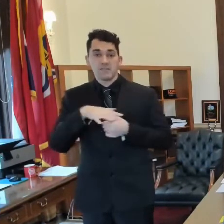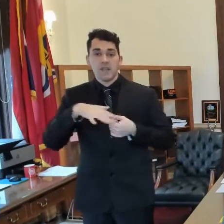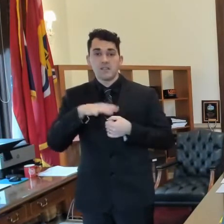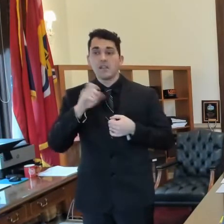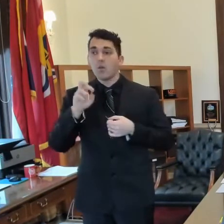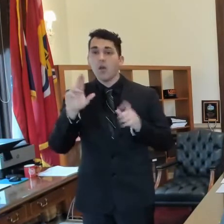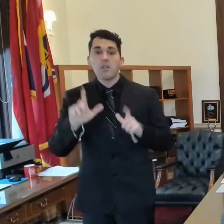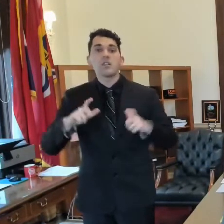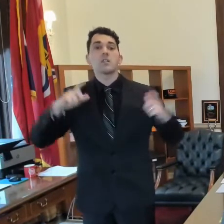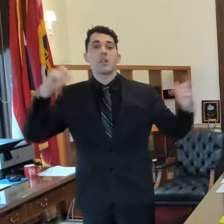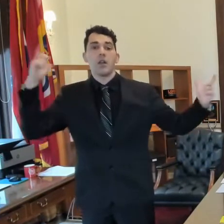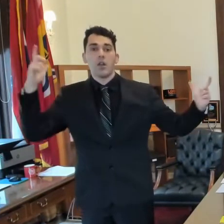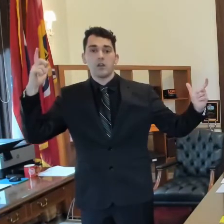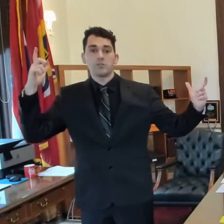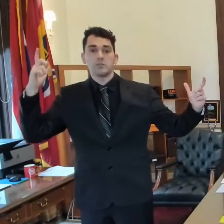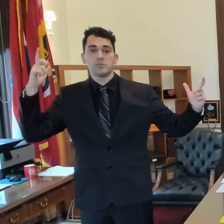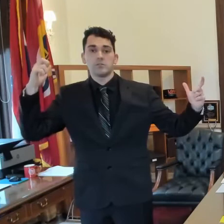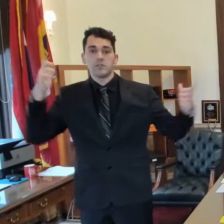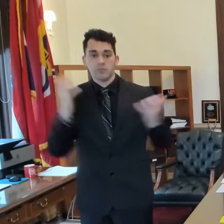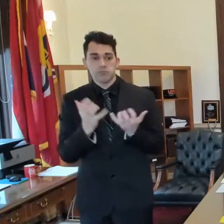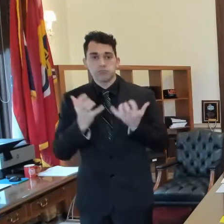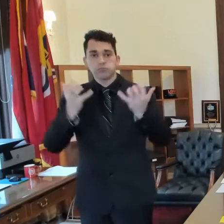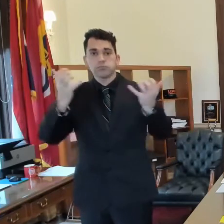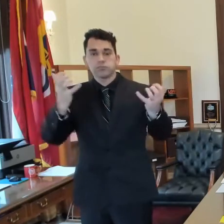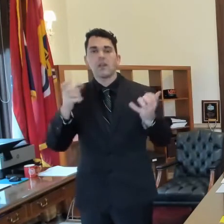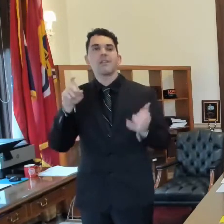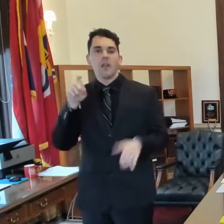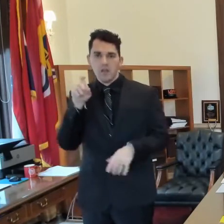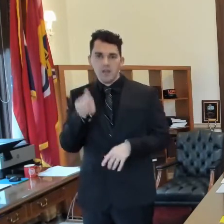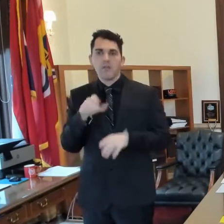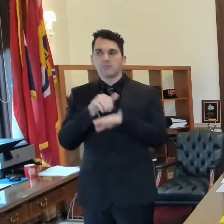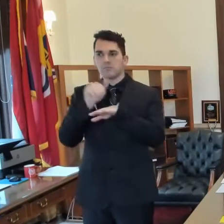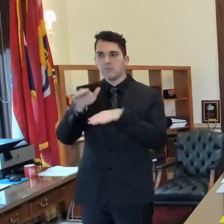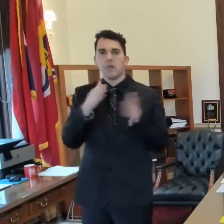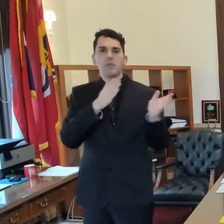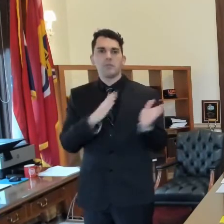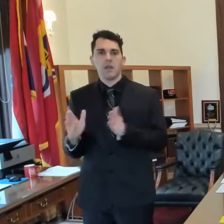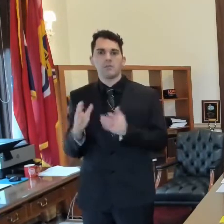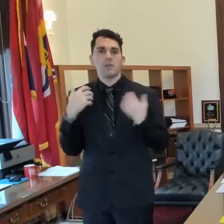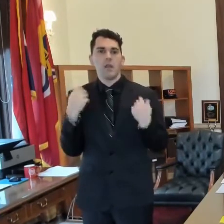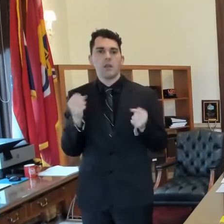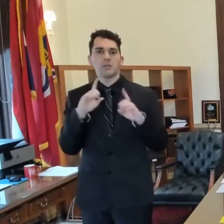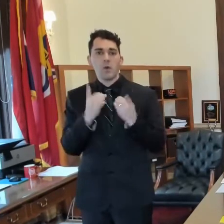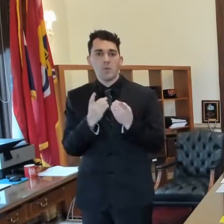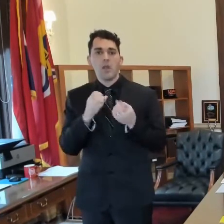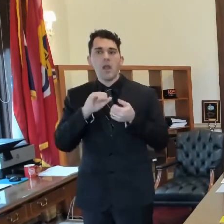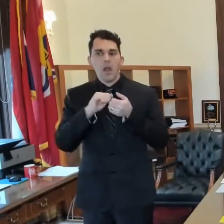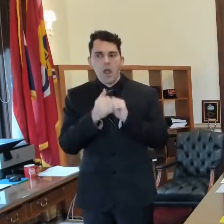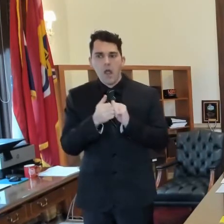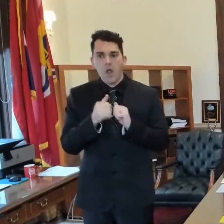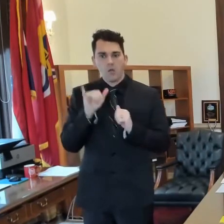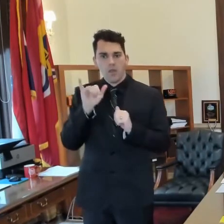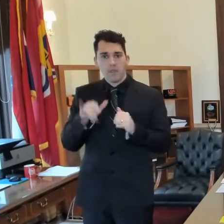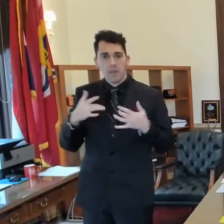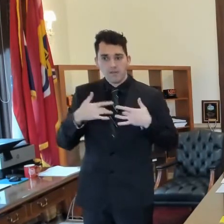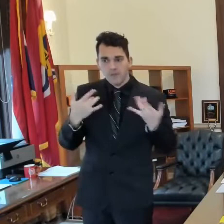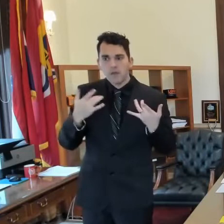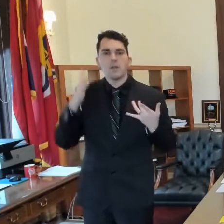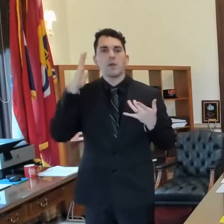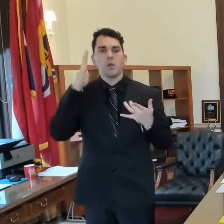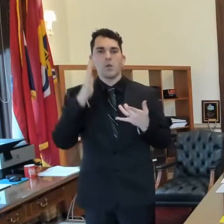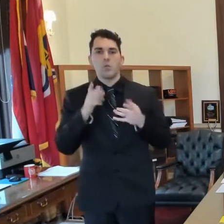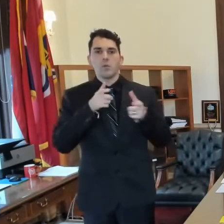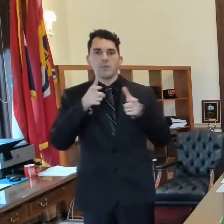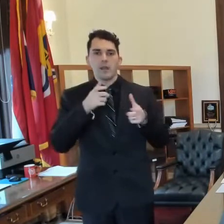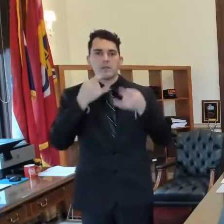venue has to submit a plan to the health department for how they're going to manage social distancing,